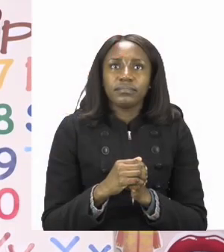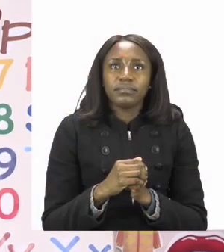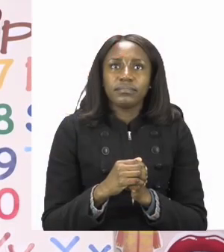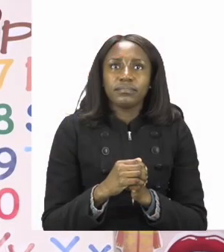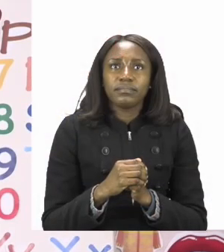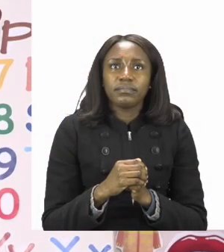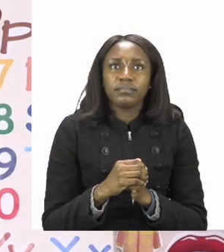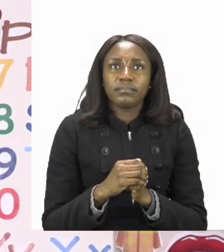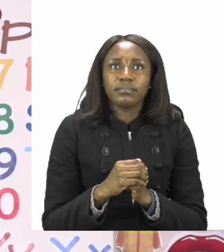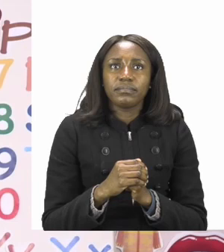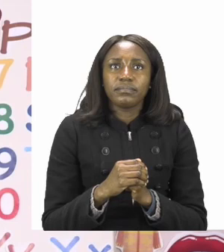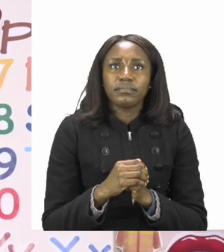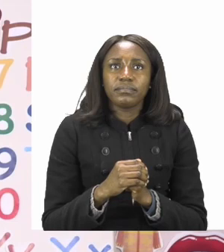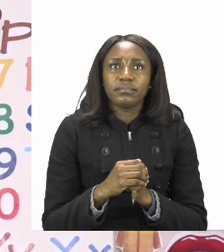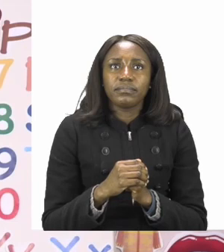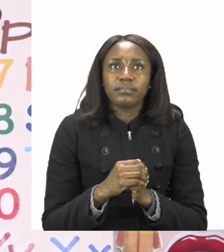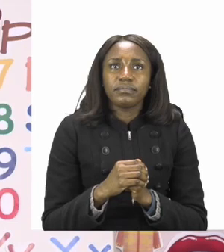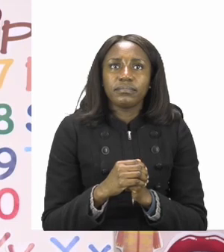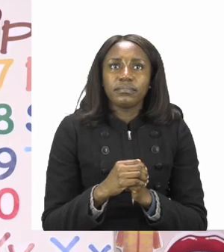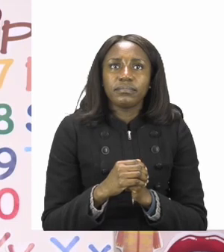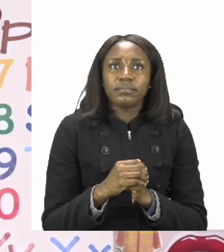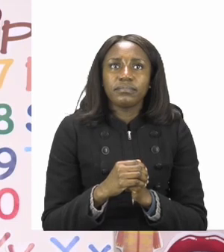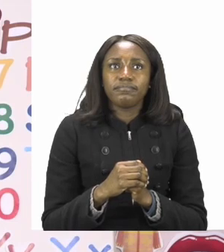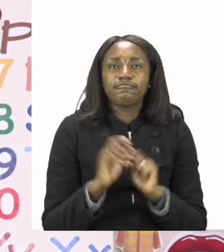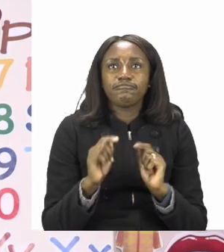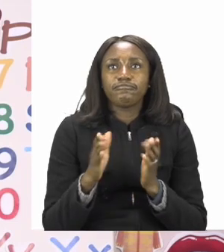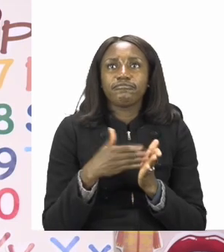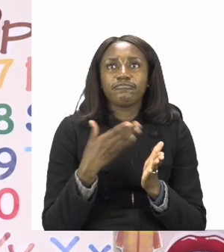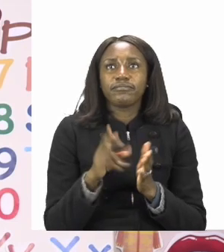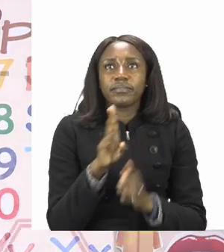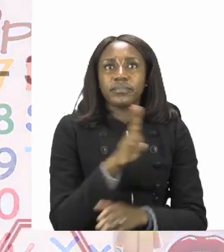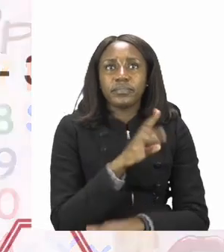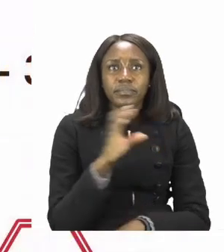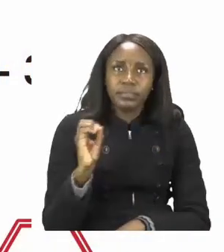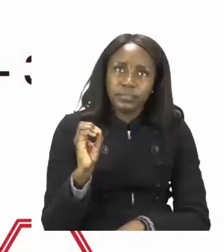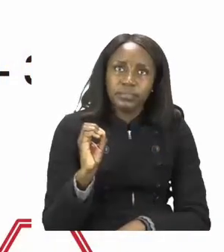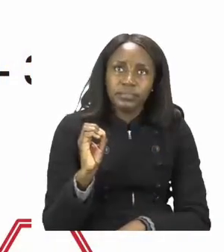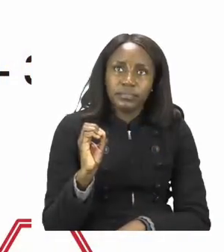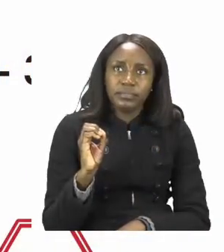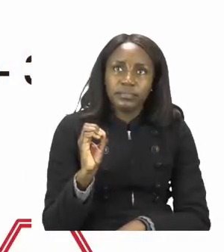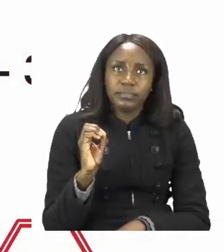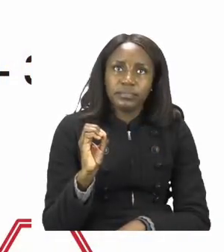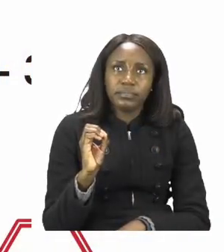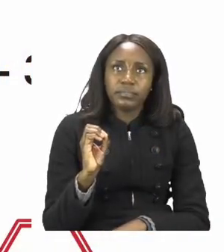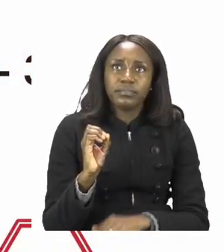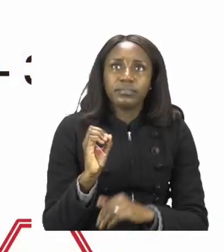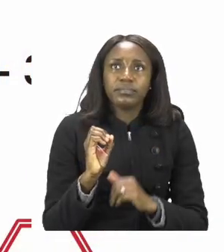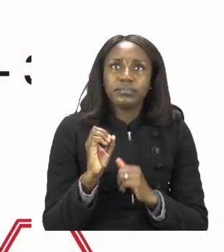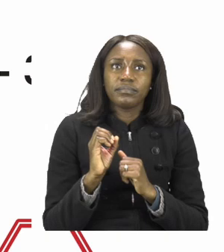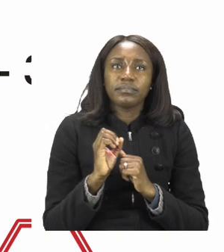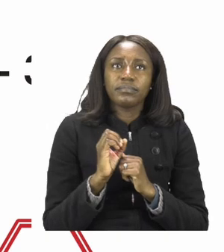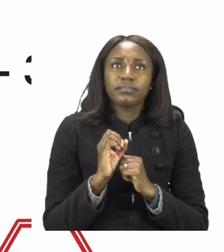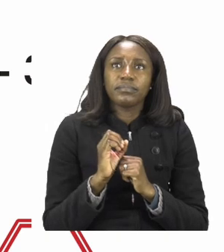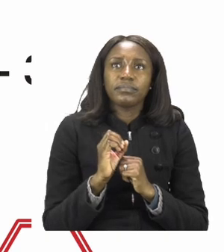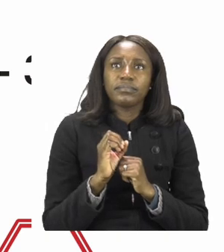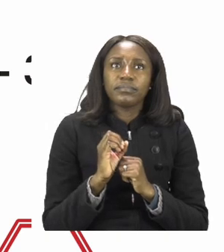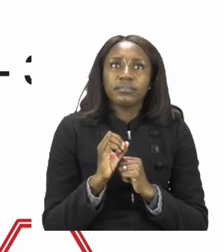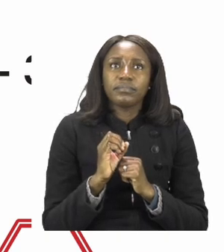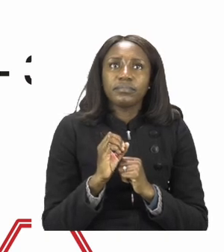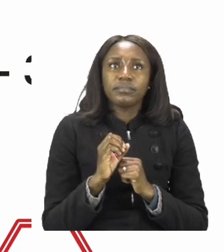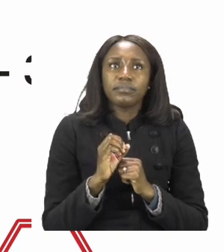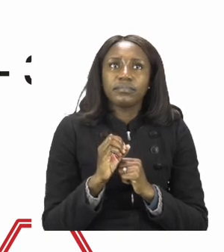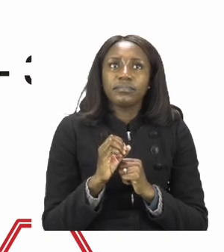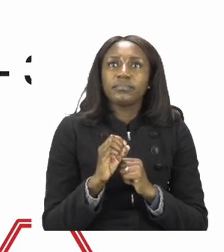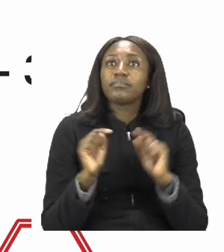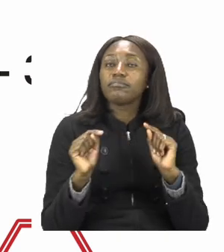Now, boys and girls, let us go to page 20 for our next exercise. For our exercise